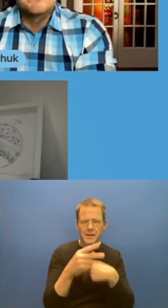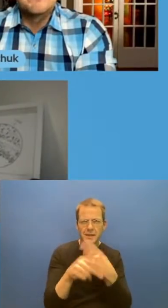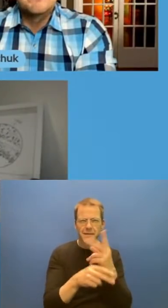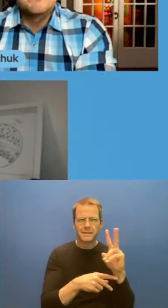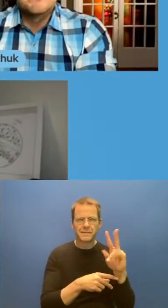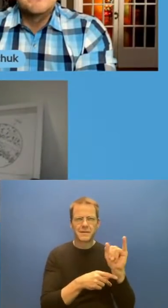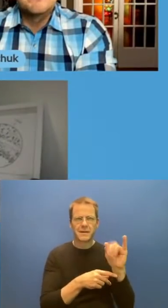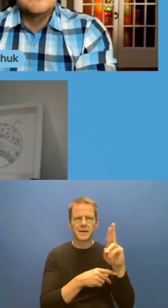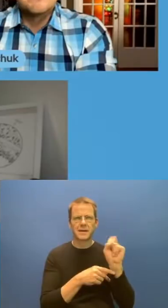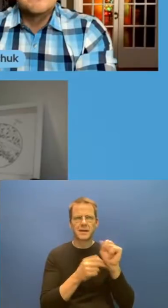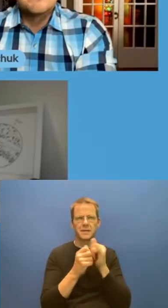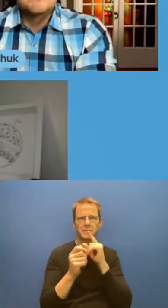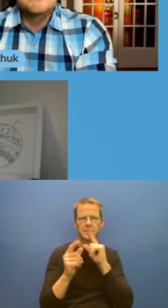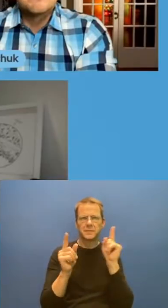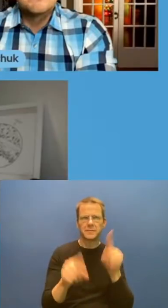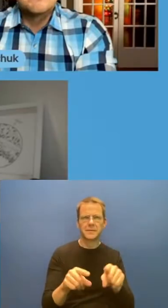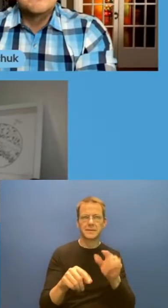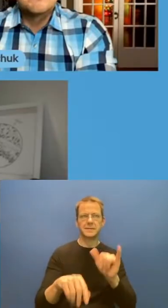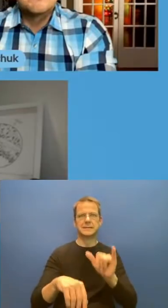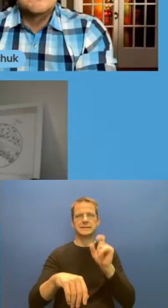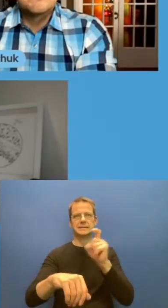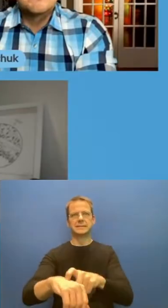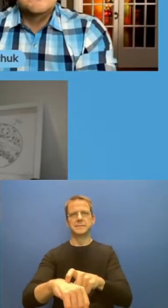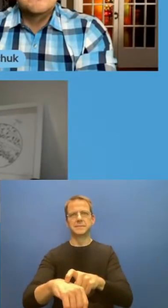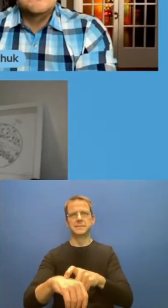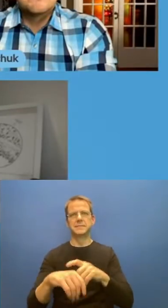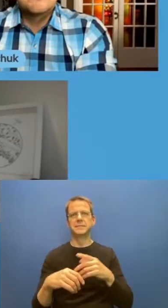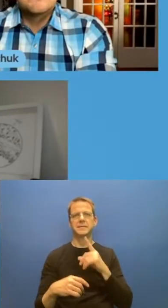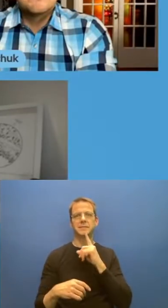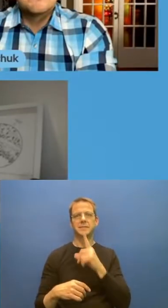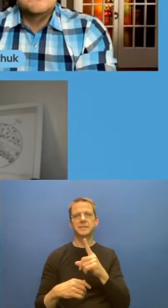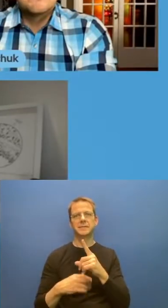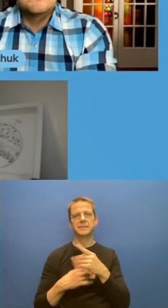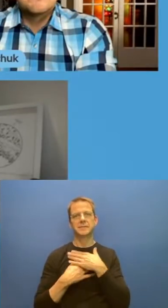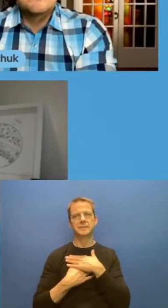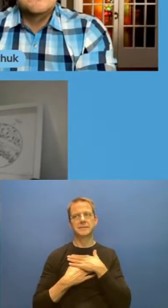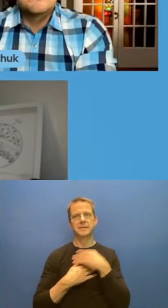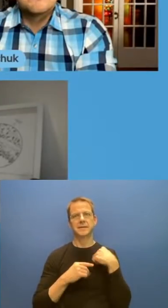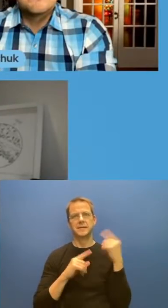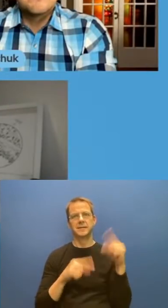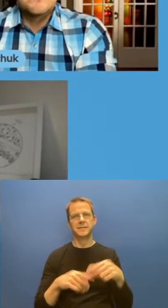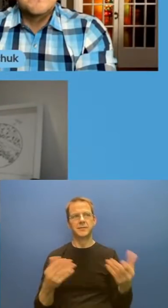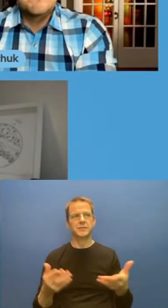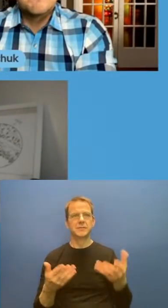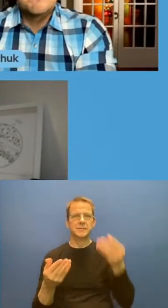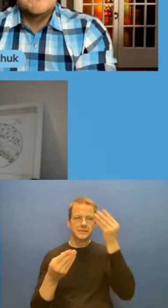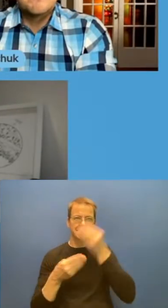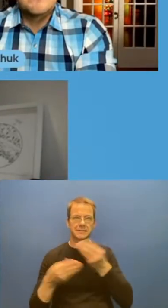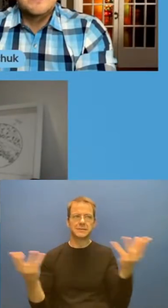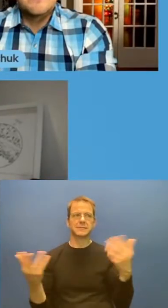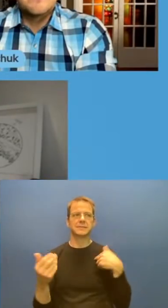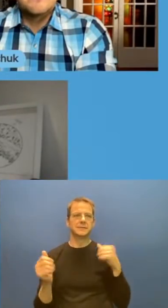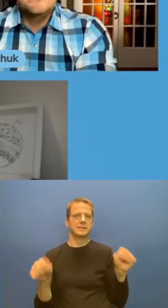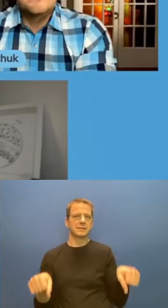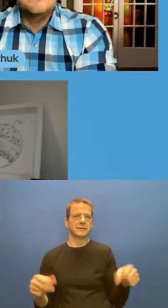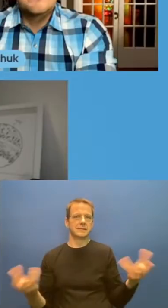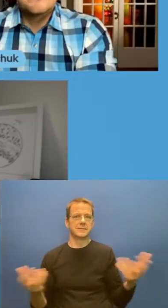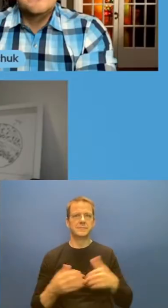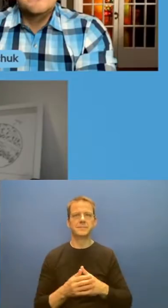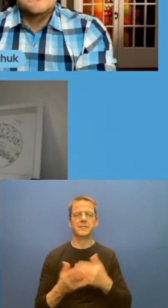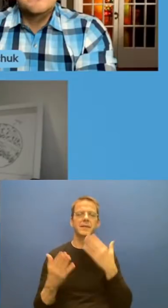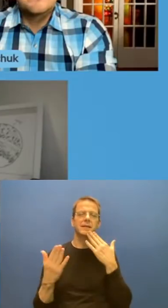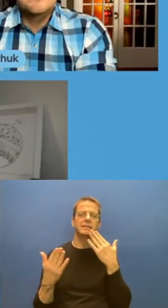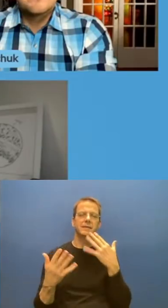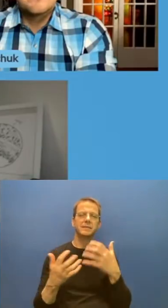can. Thank you so very much for joining us. And another first-timer with us today is Dr. Kelvin.